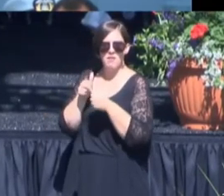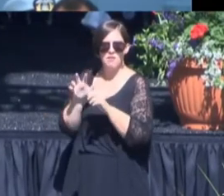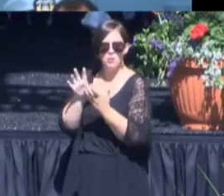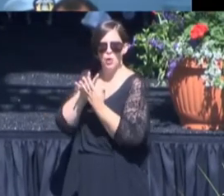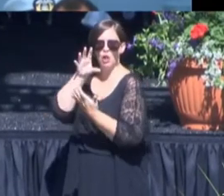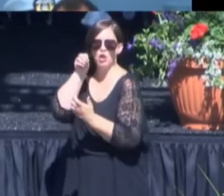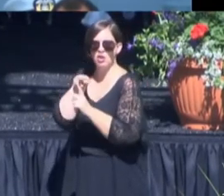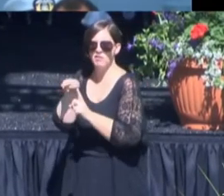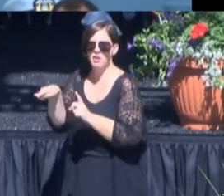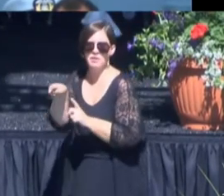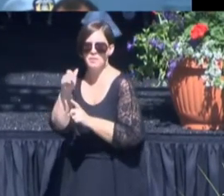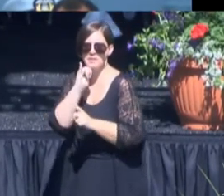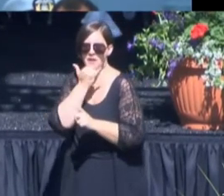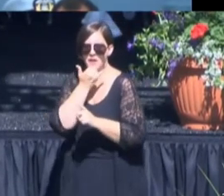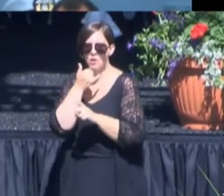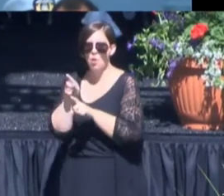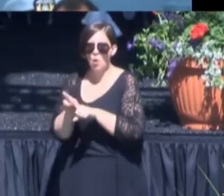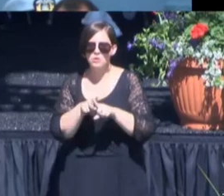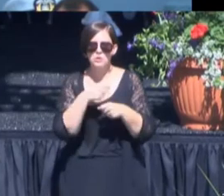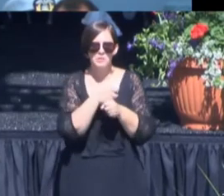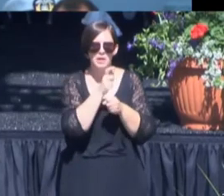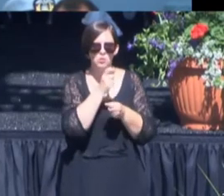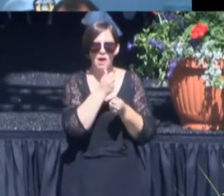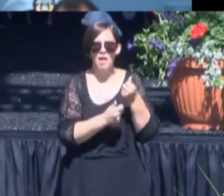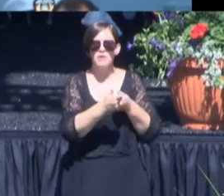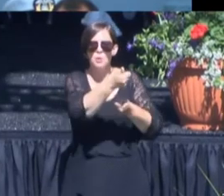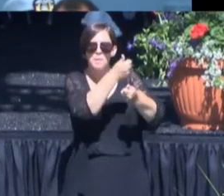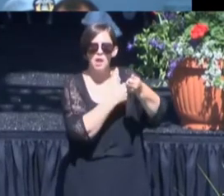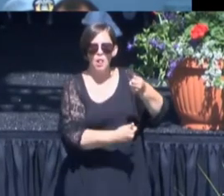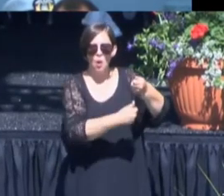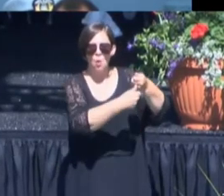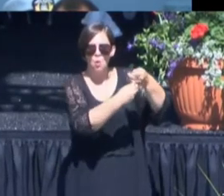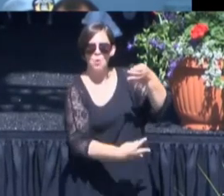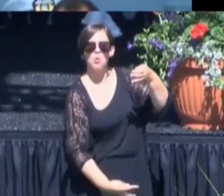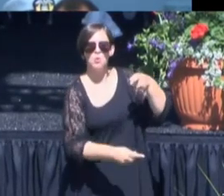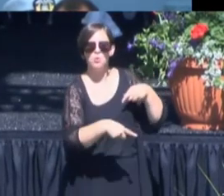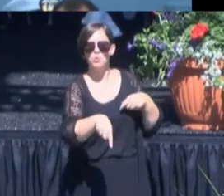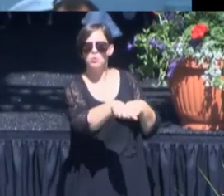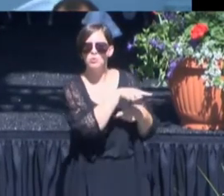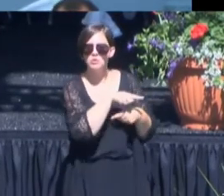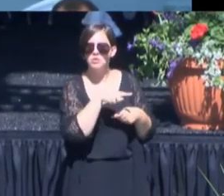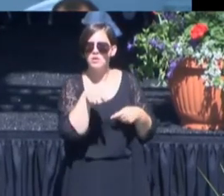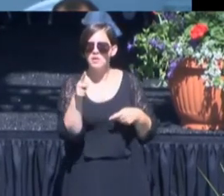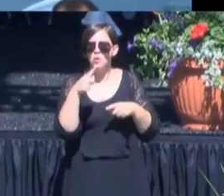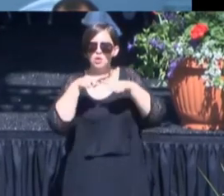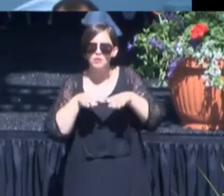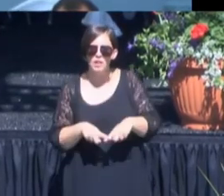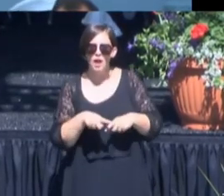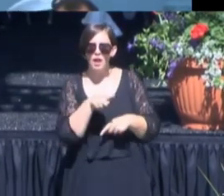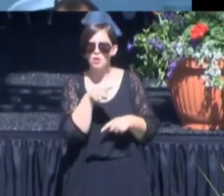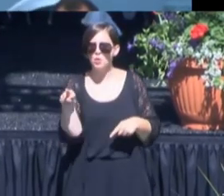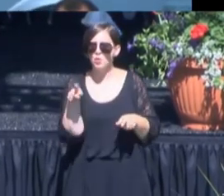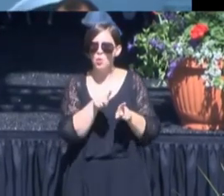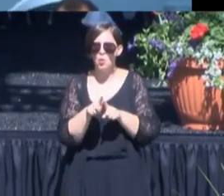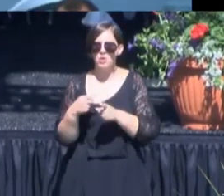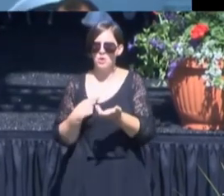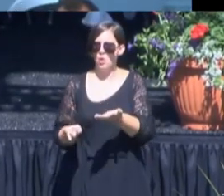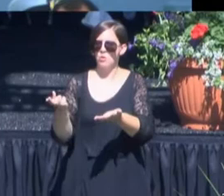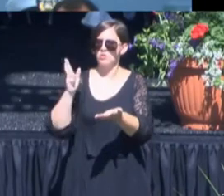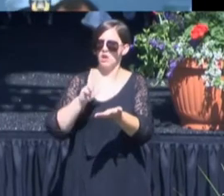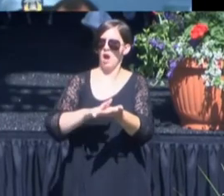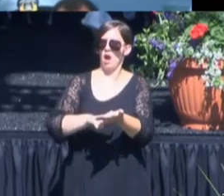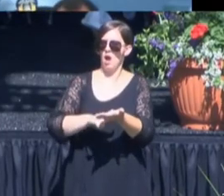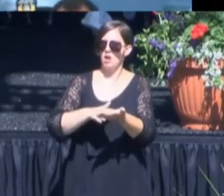mistakes. You're also there to ensure your subordinates, those who are counting on you, those who have also signed a blank check